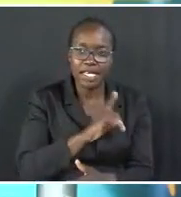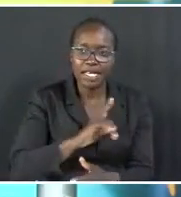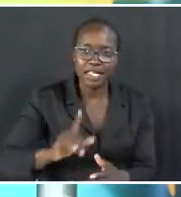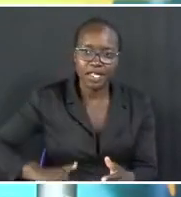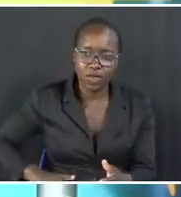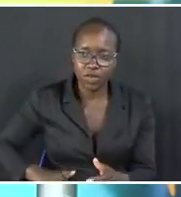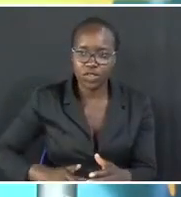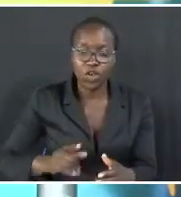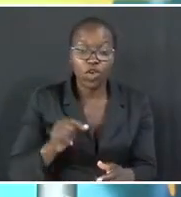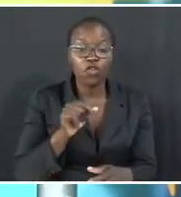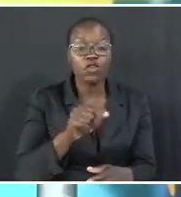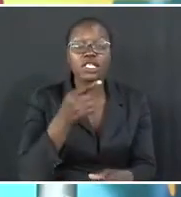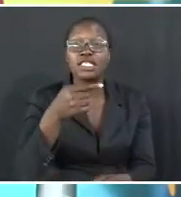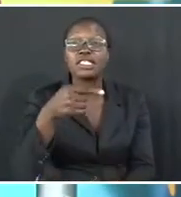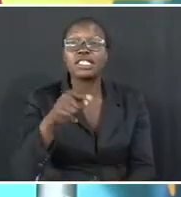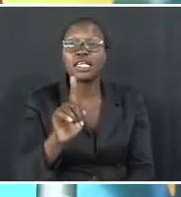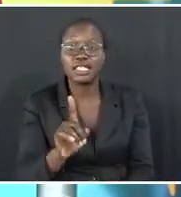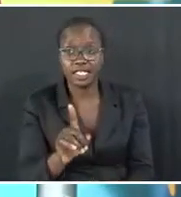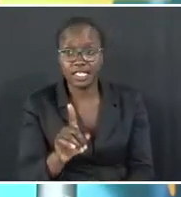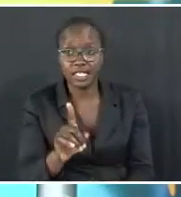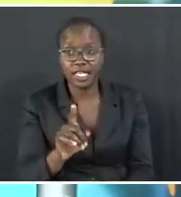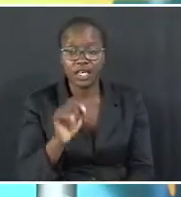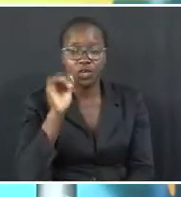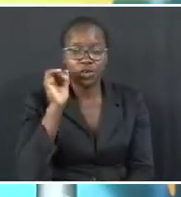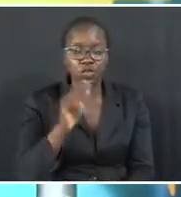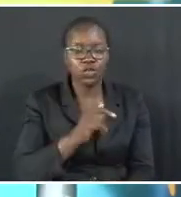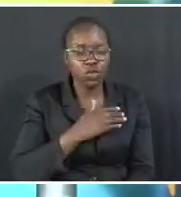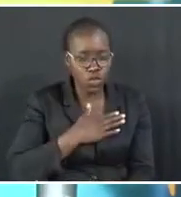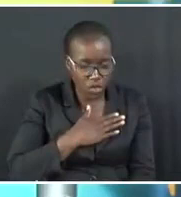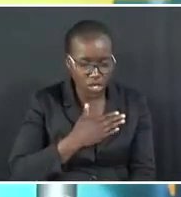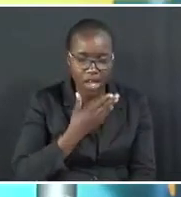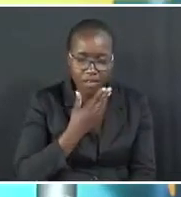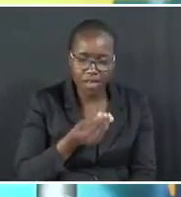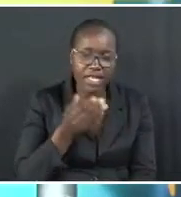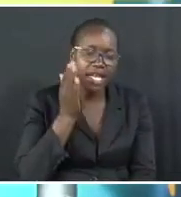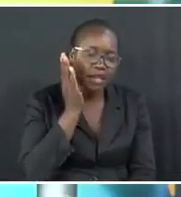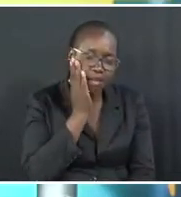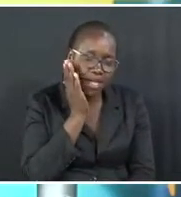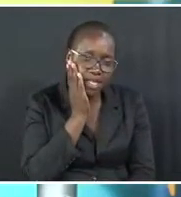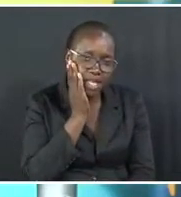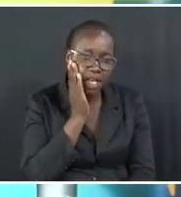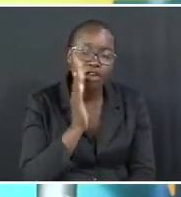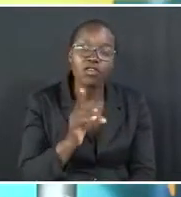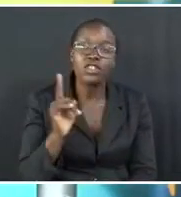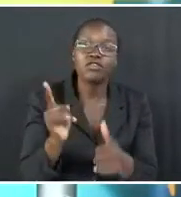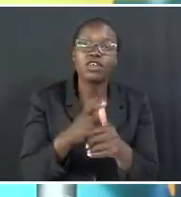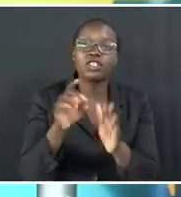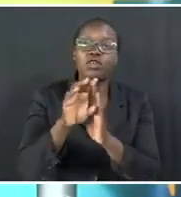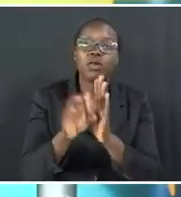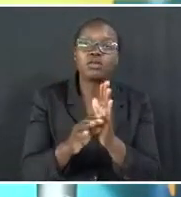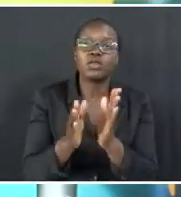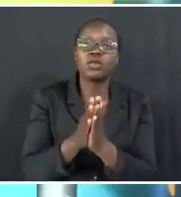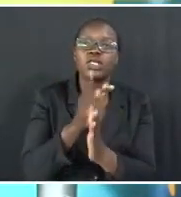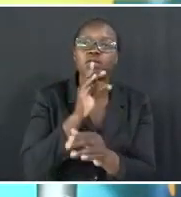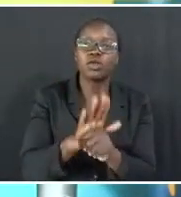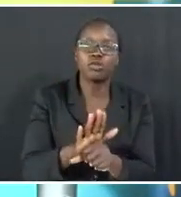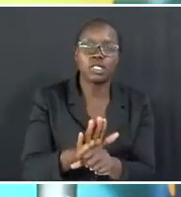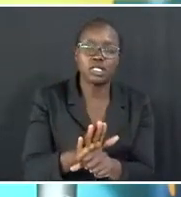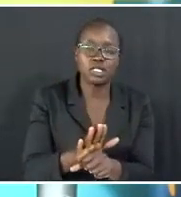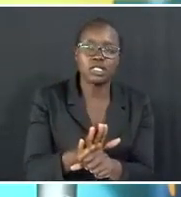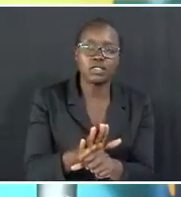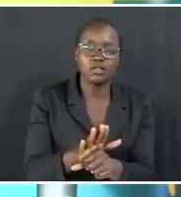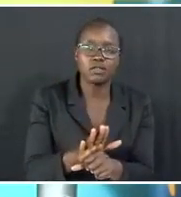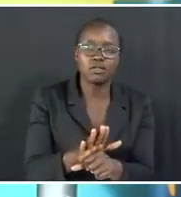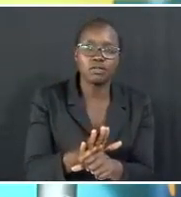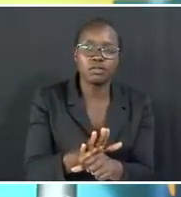Lord, for this is right. We should honor our fathers and mothers, for this is the first commandment with a